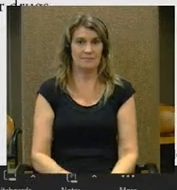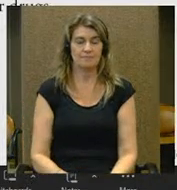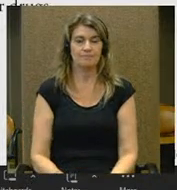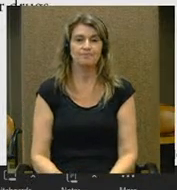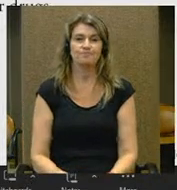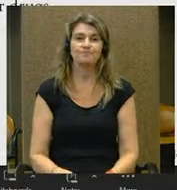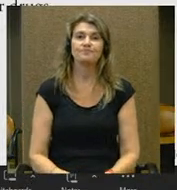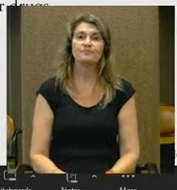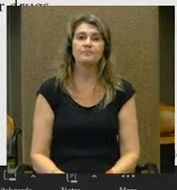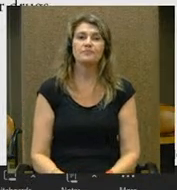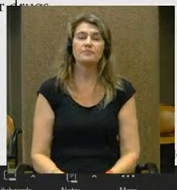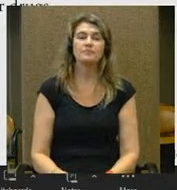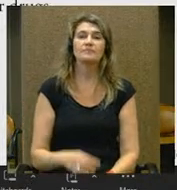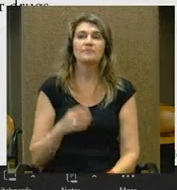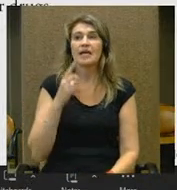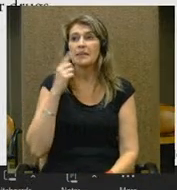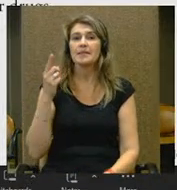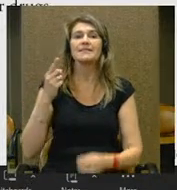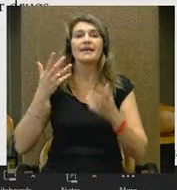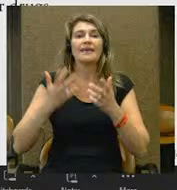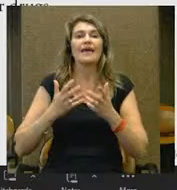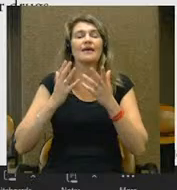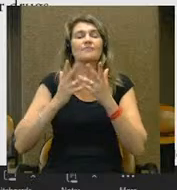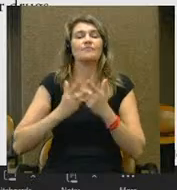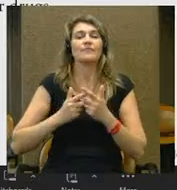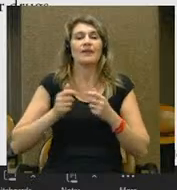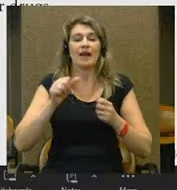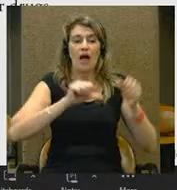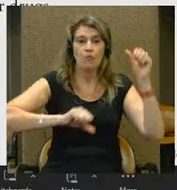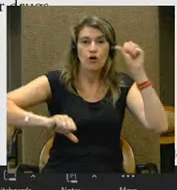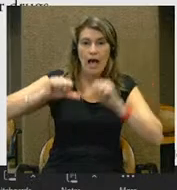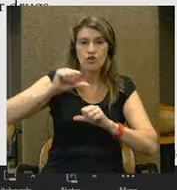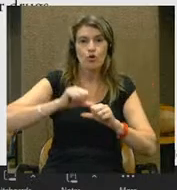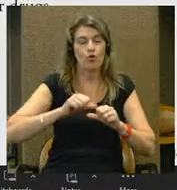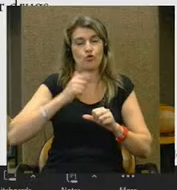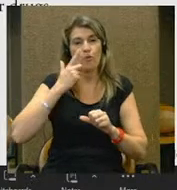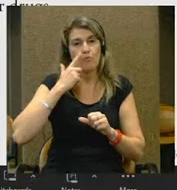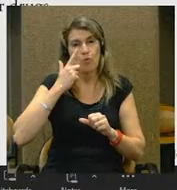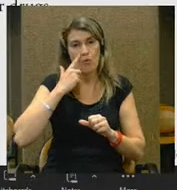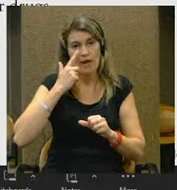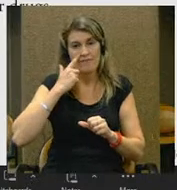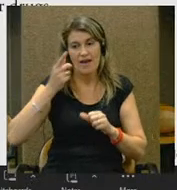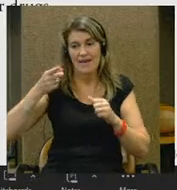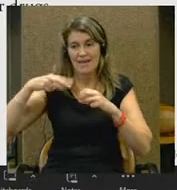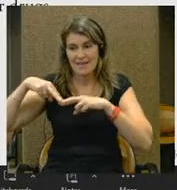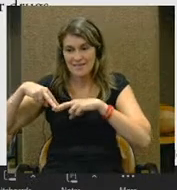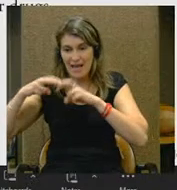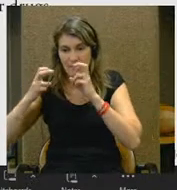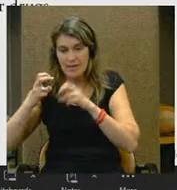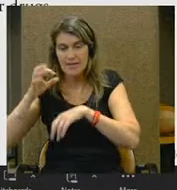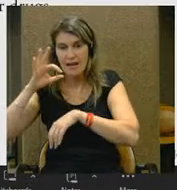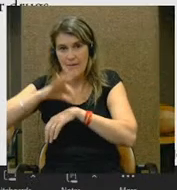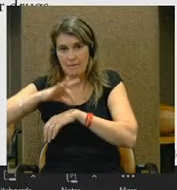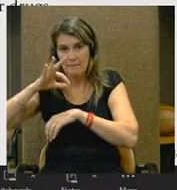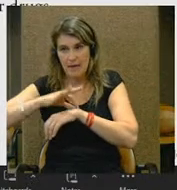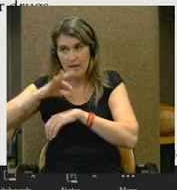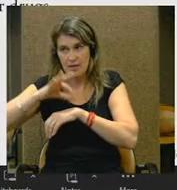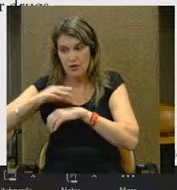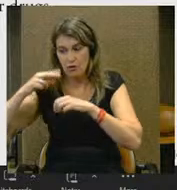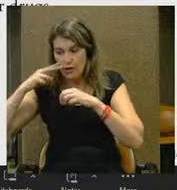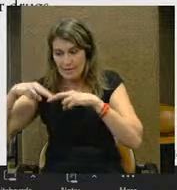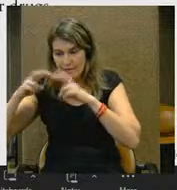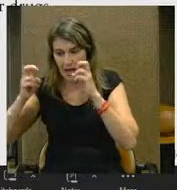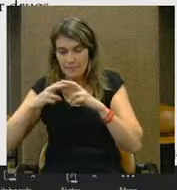is you want to make sure that your testing labs and even the medical examiners, those coroners, those that are doing the autopsies, that they